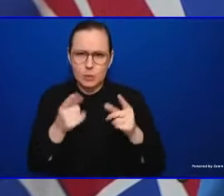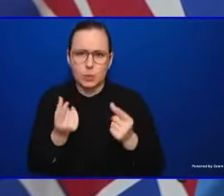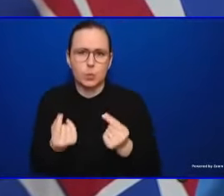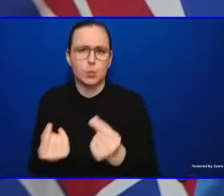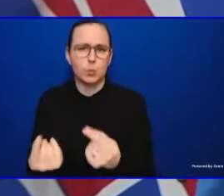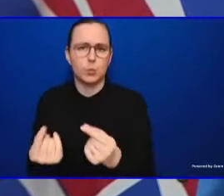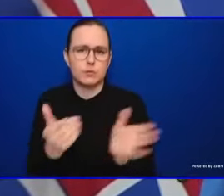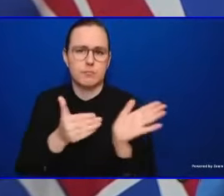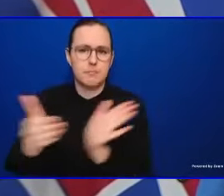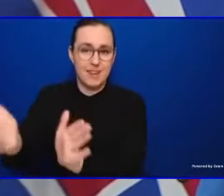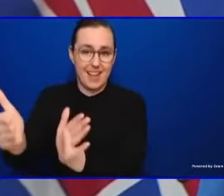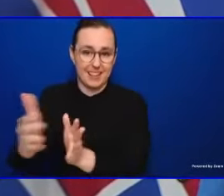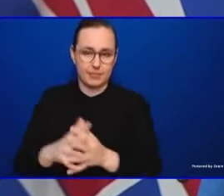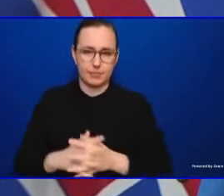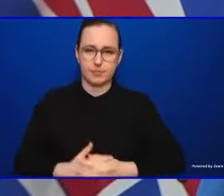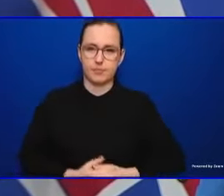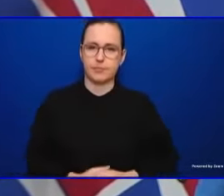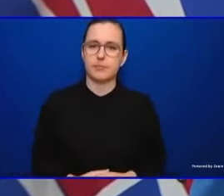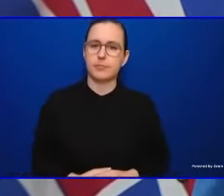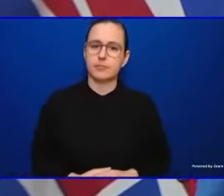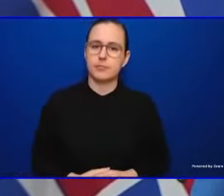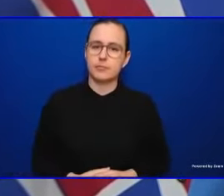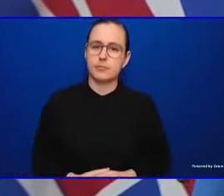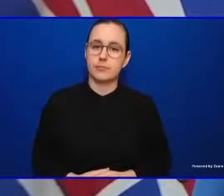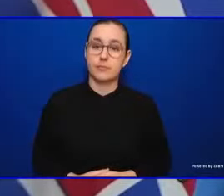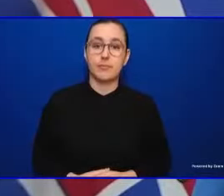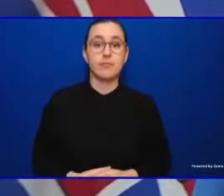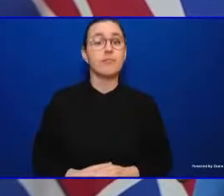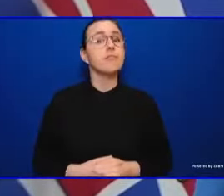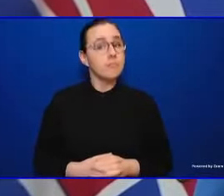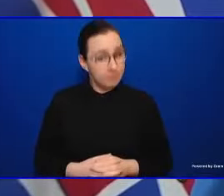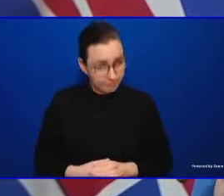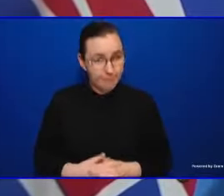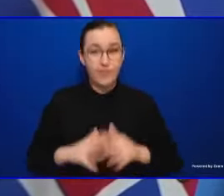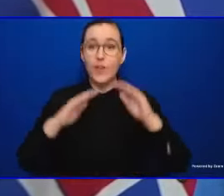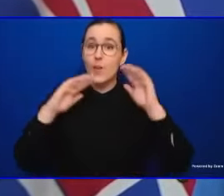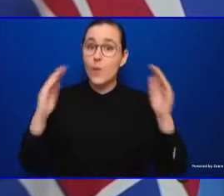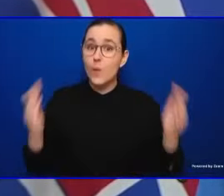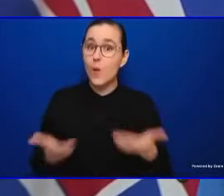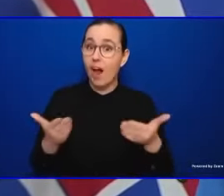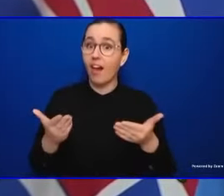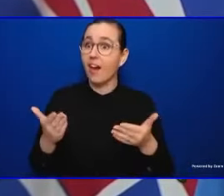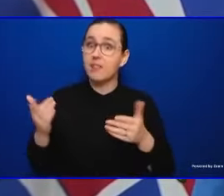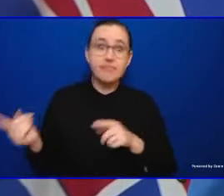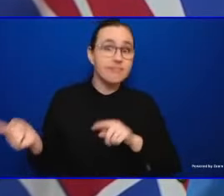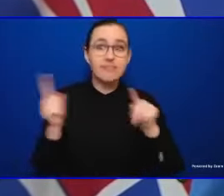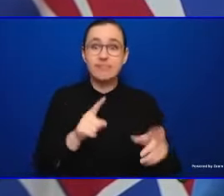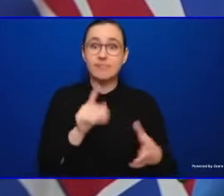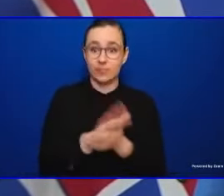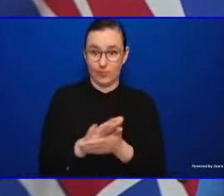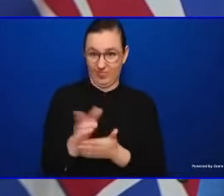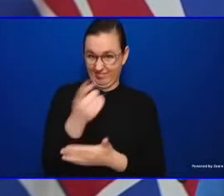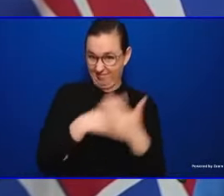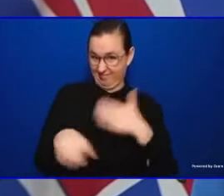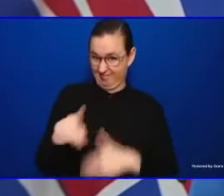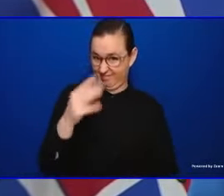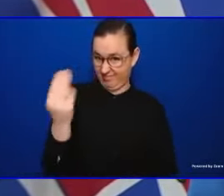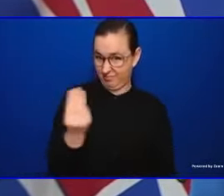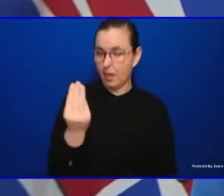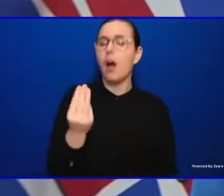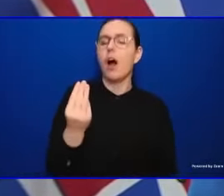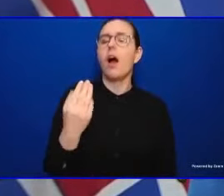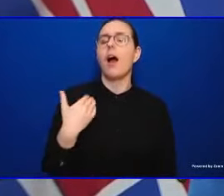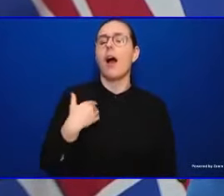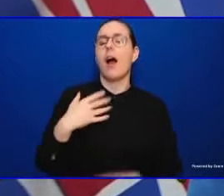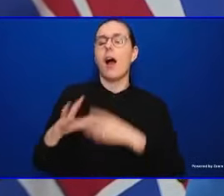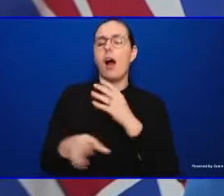be welcomed back to school next week to in-person learning on Monday with additional safety measures in place. And